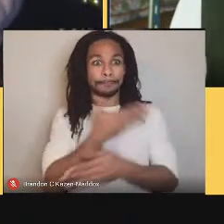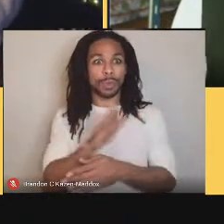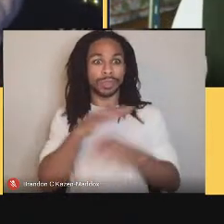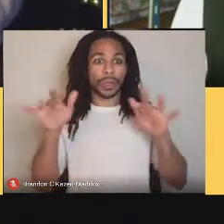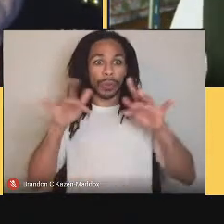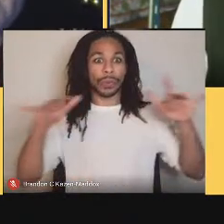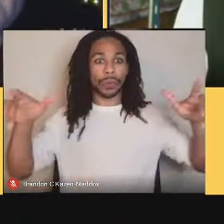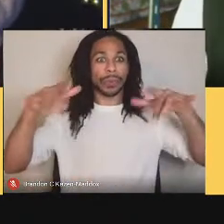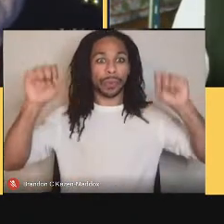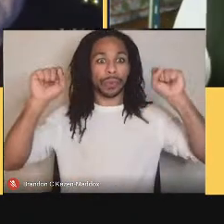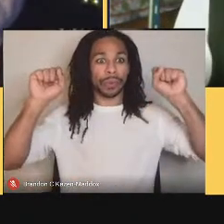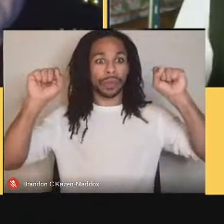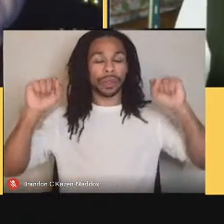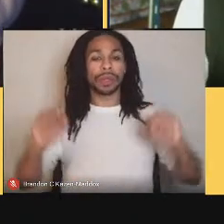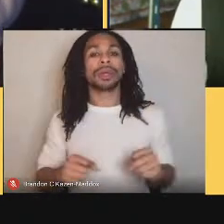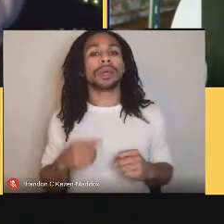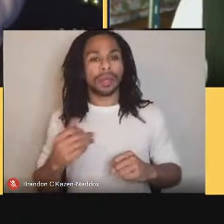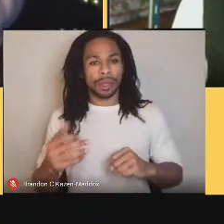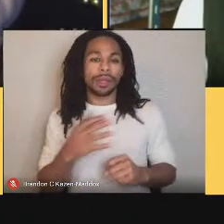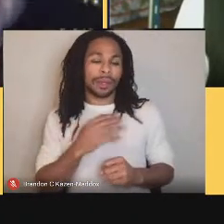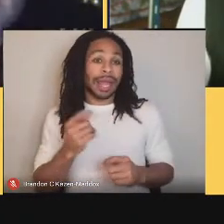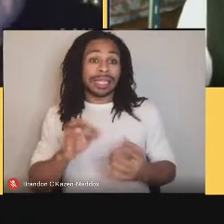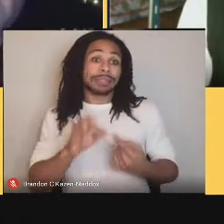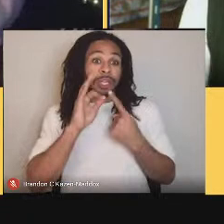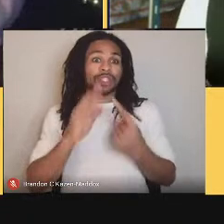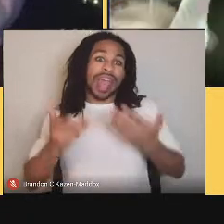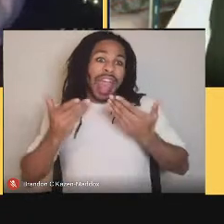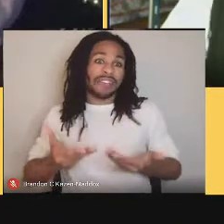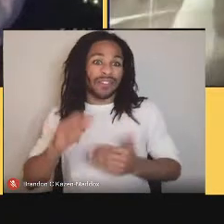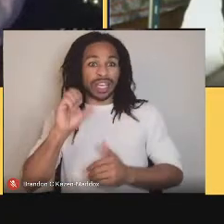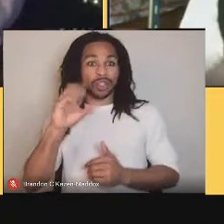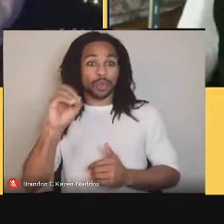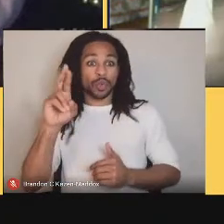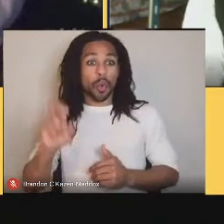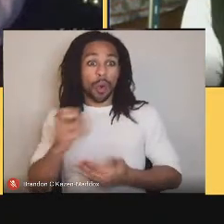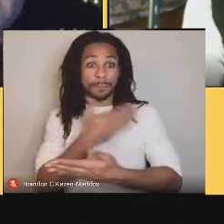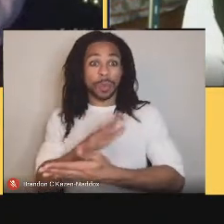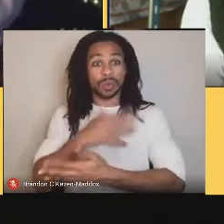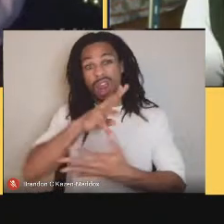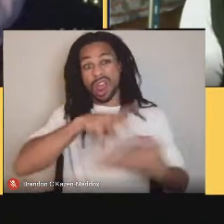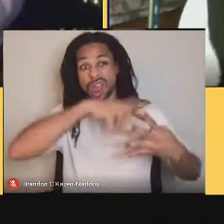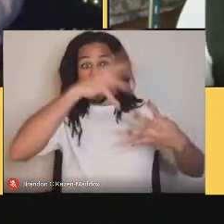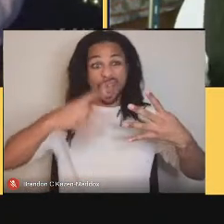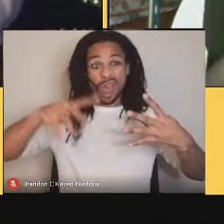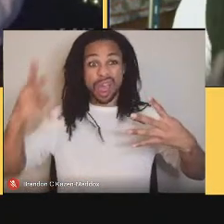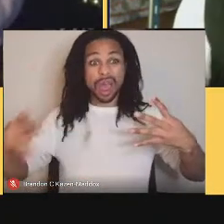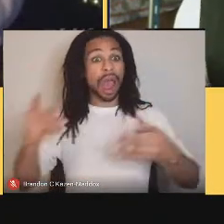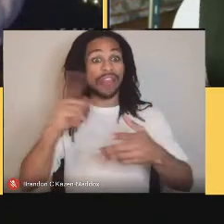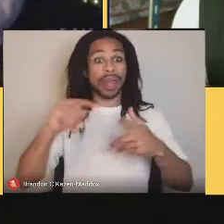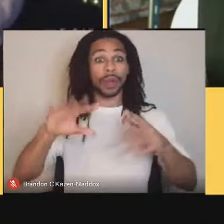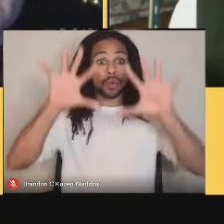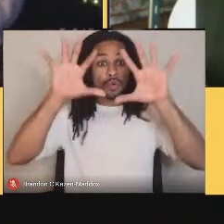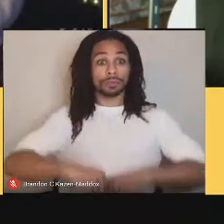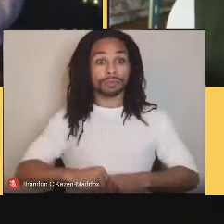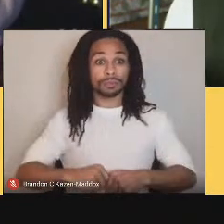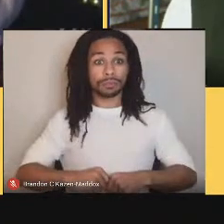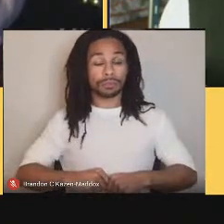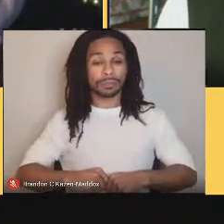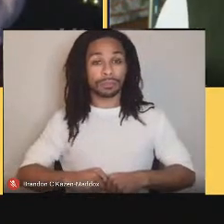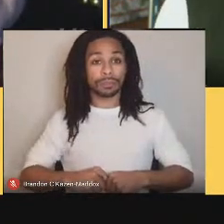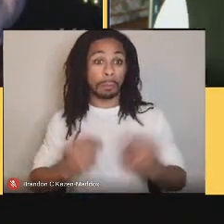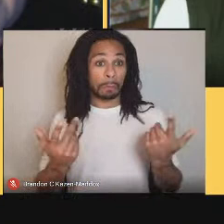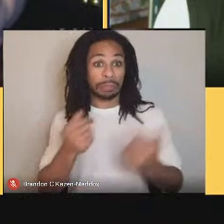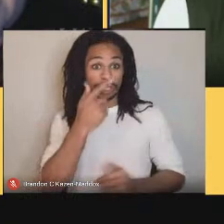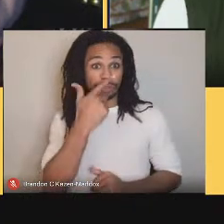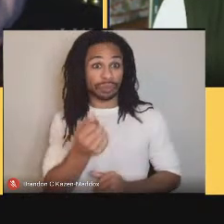score heavy shows like the ones I create. When you take that comfort away, it's interesting what it can